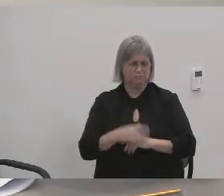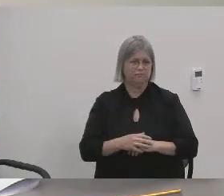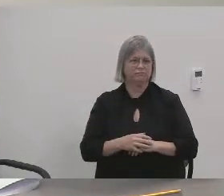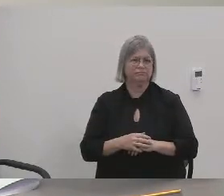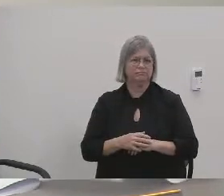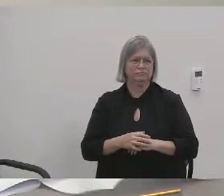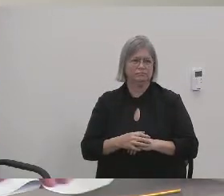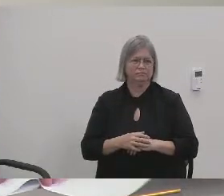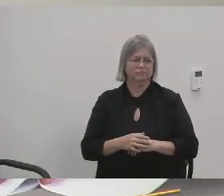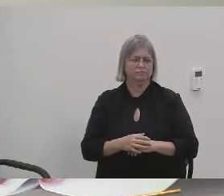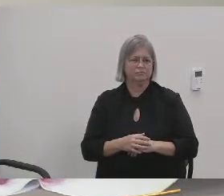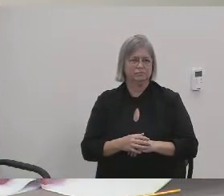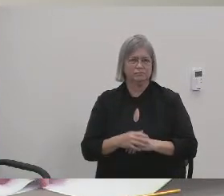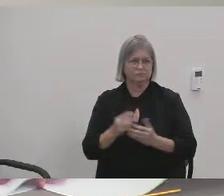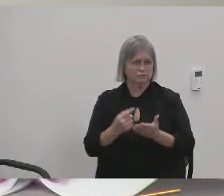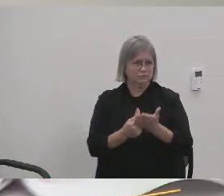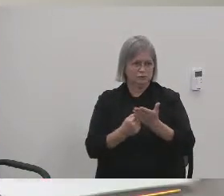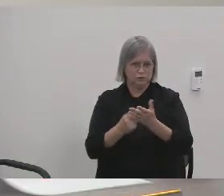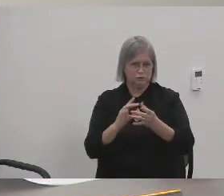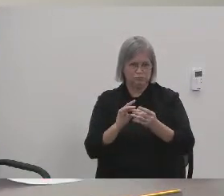have a motion and a second. Any discussion?